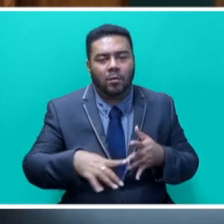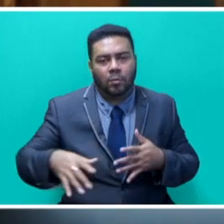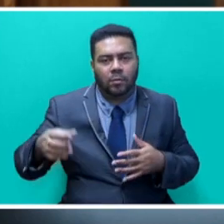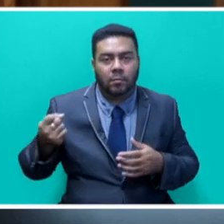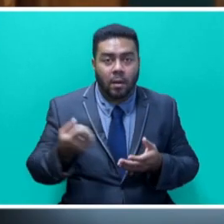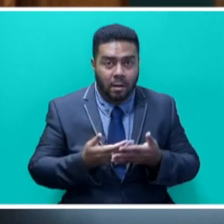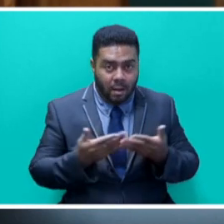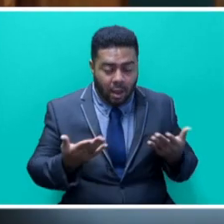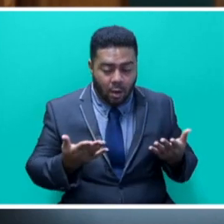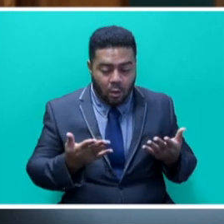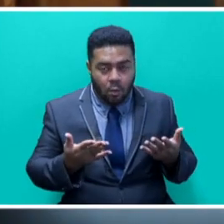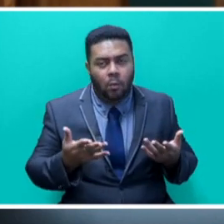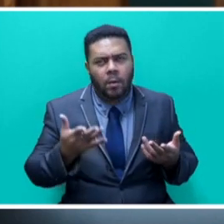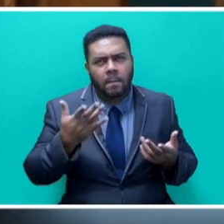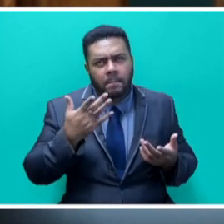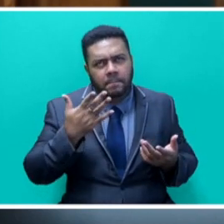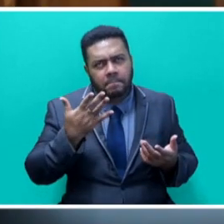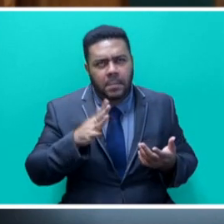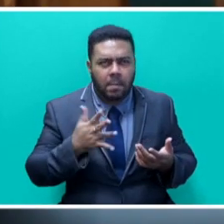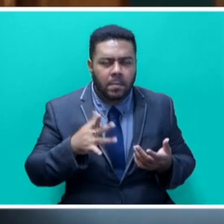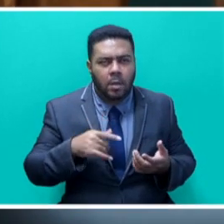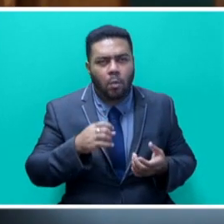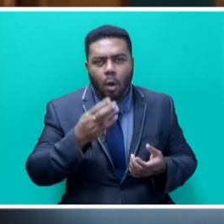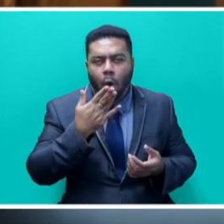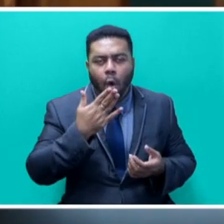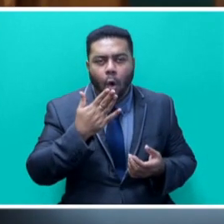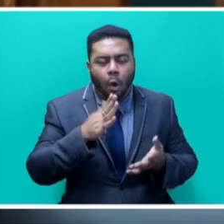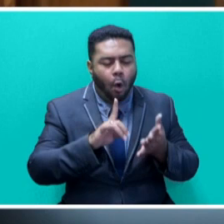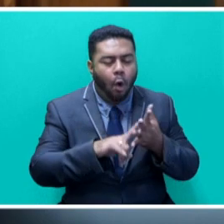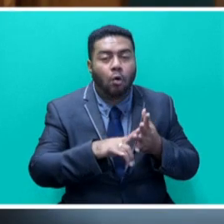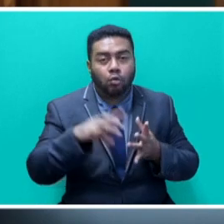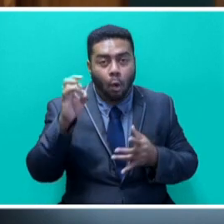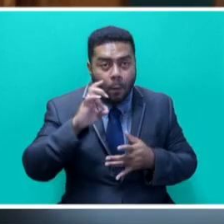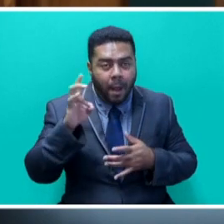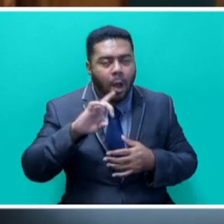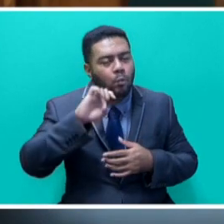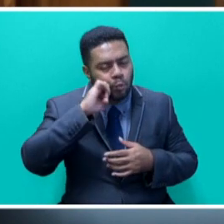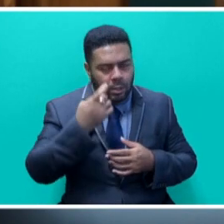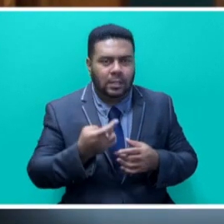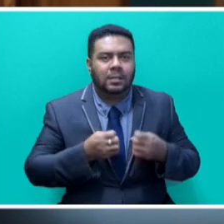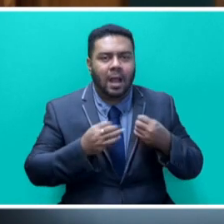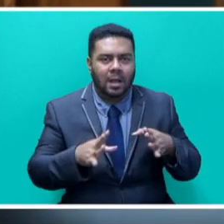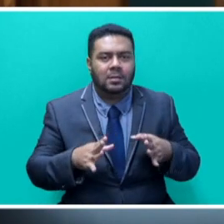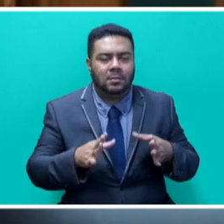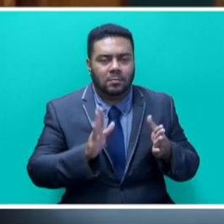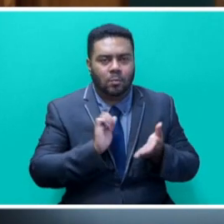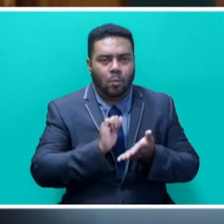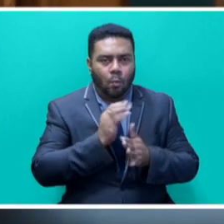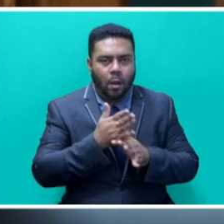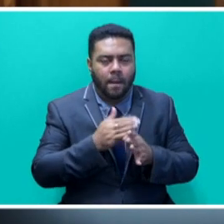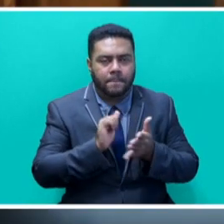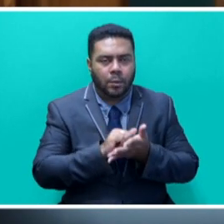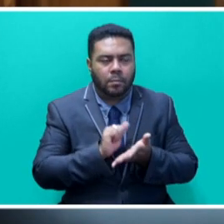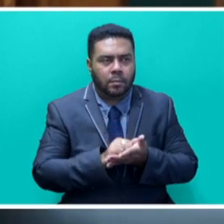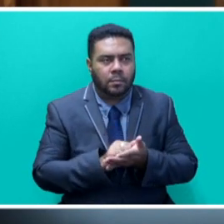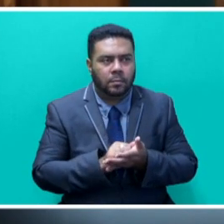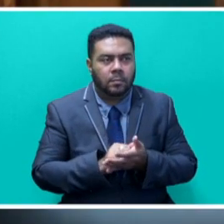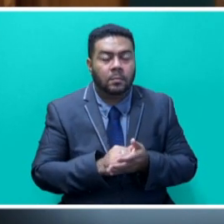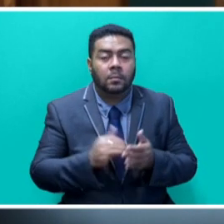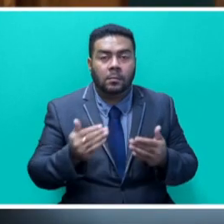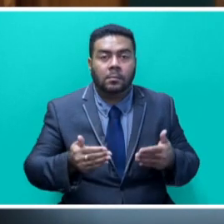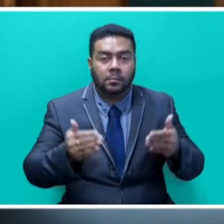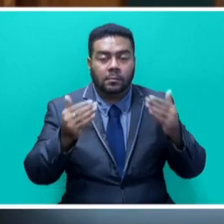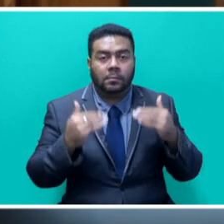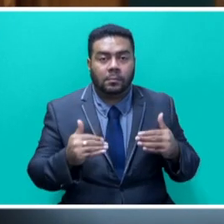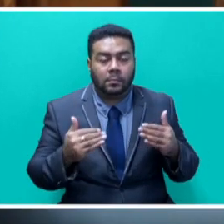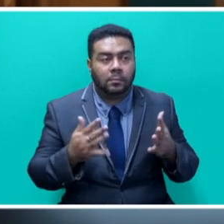and we expect to begin by October. On completing Vunulevu, the work will move into